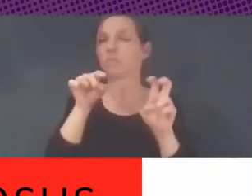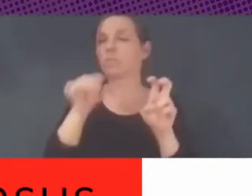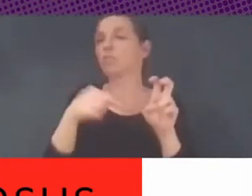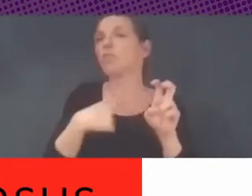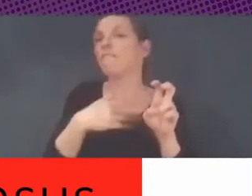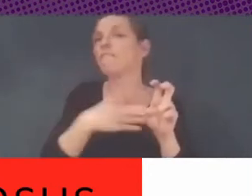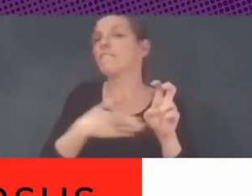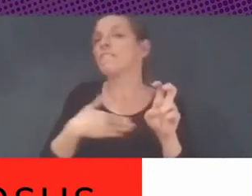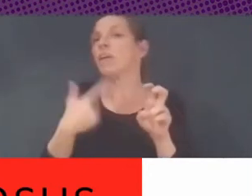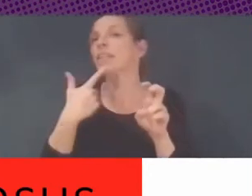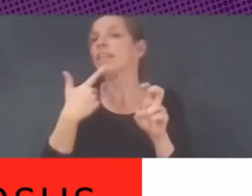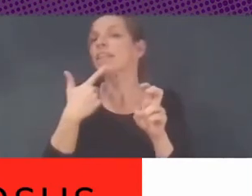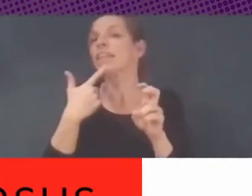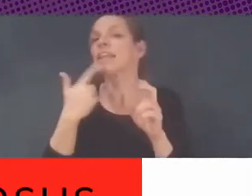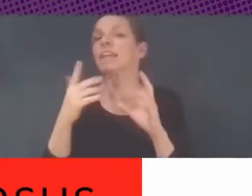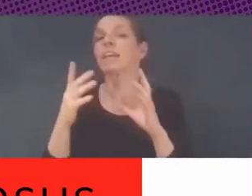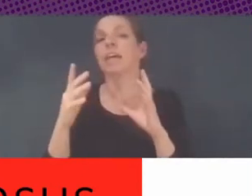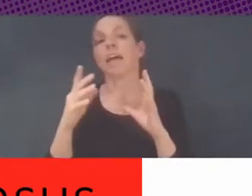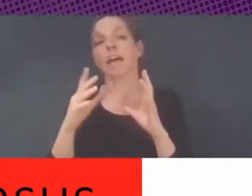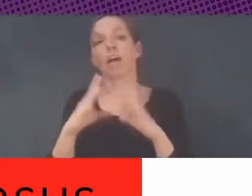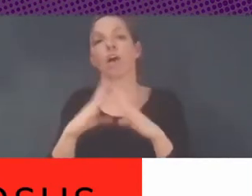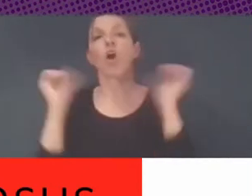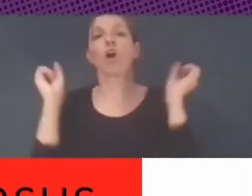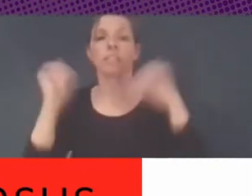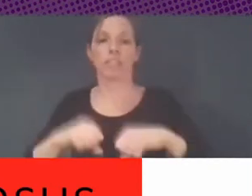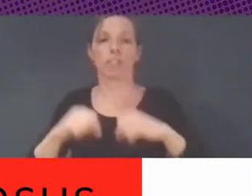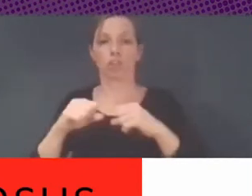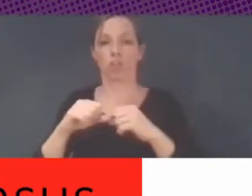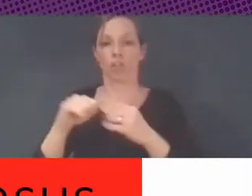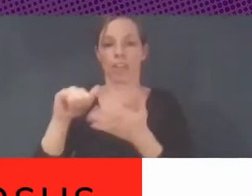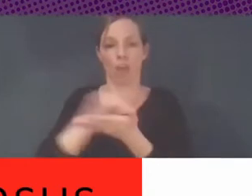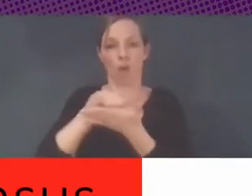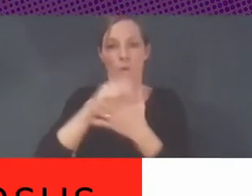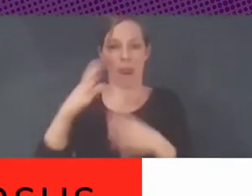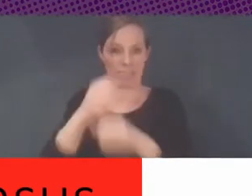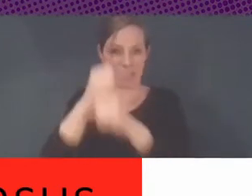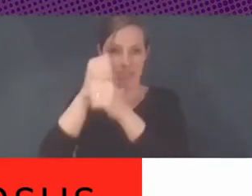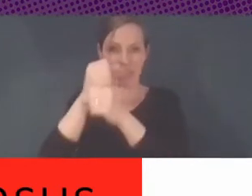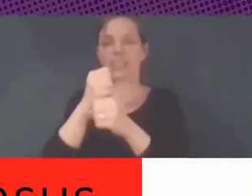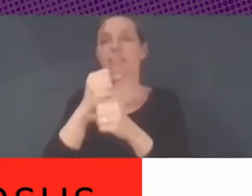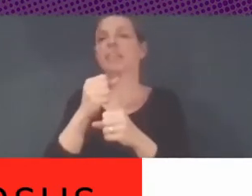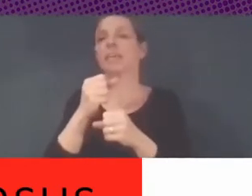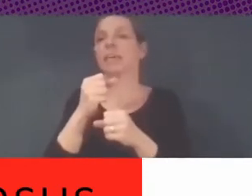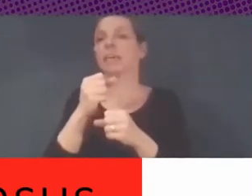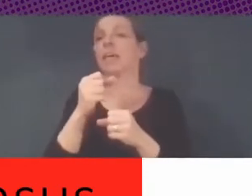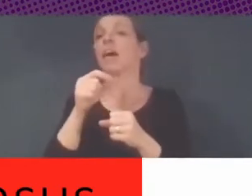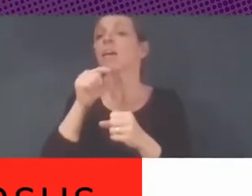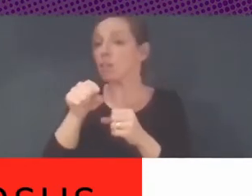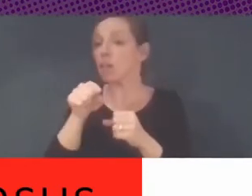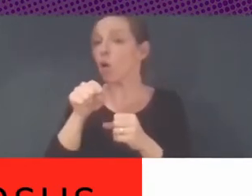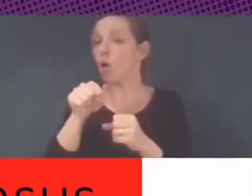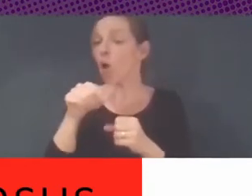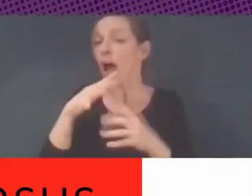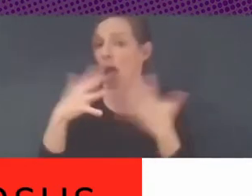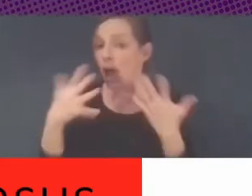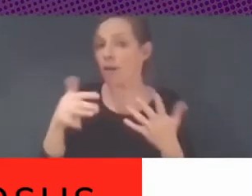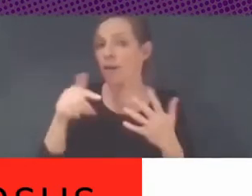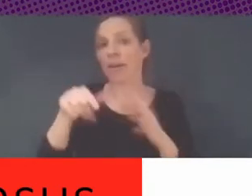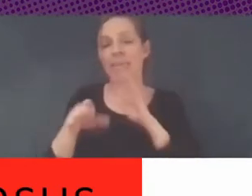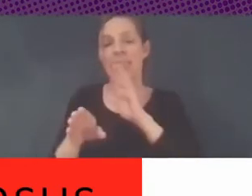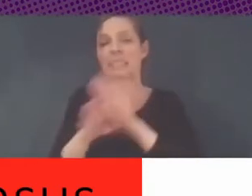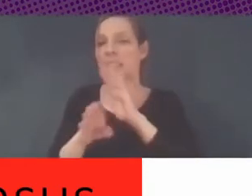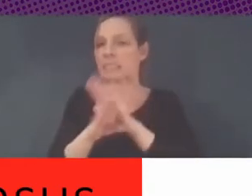to tell you today is a story of how this Wall Street consensus continues with the logic of the Washington consensus